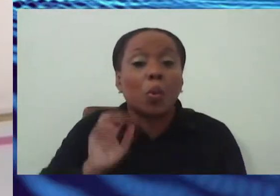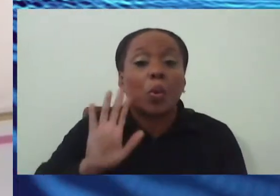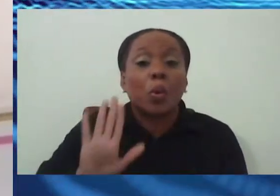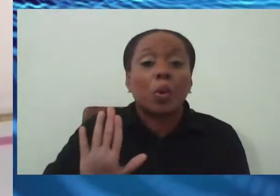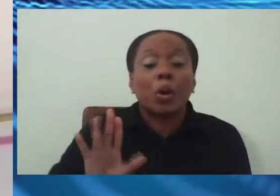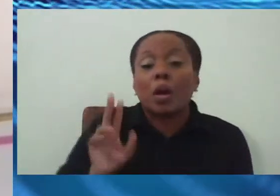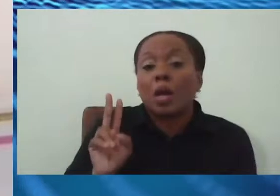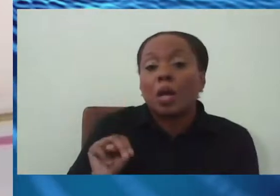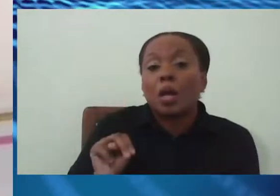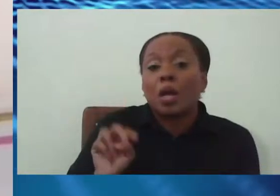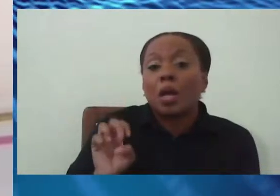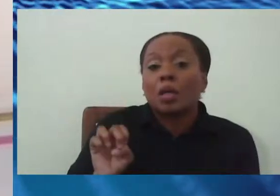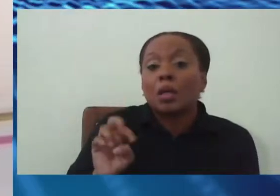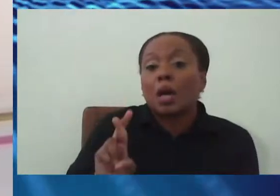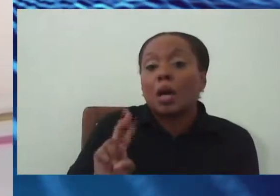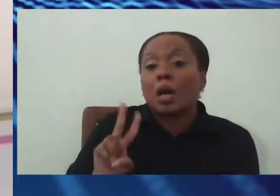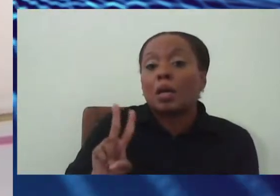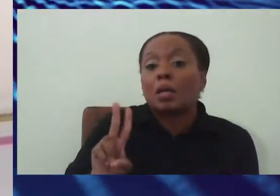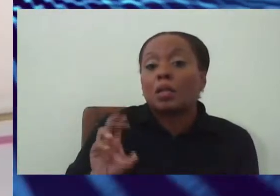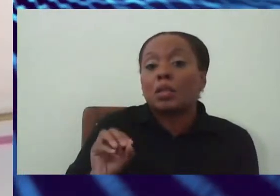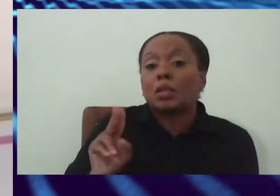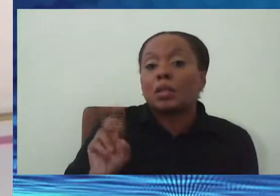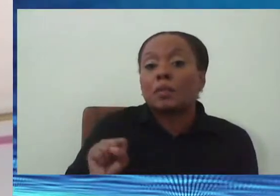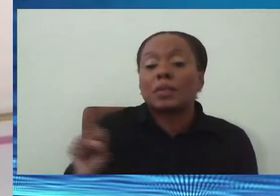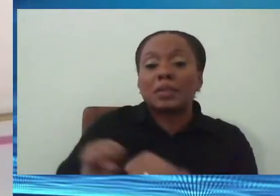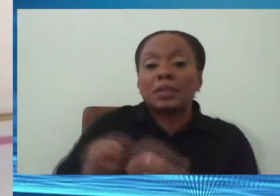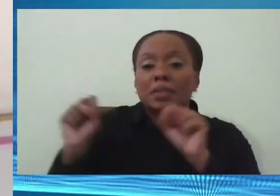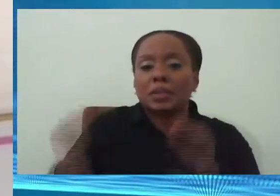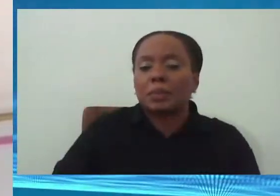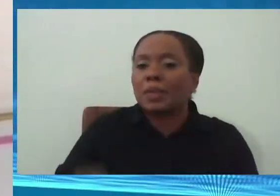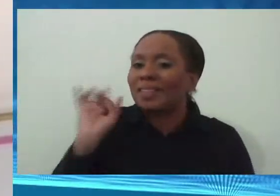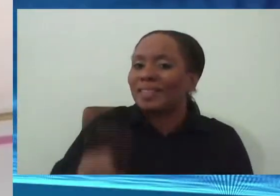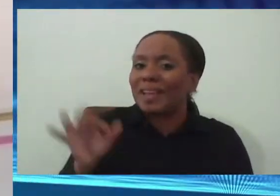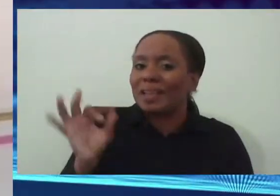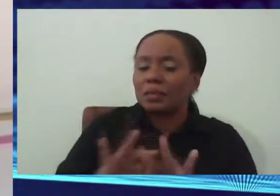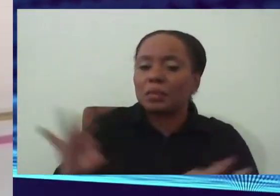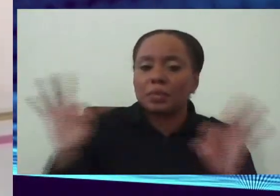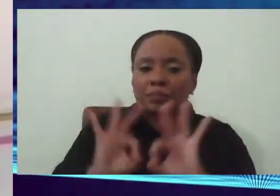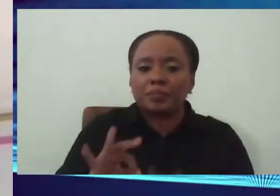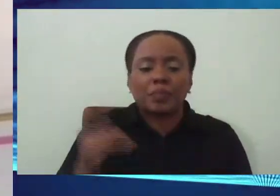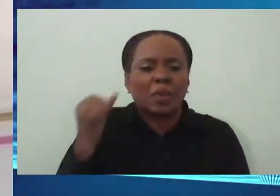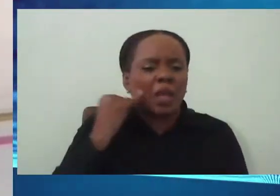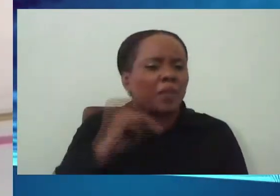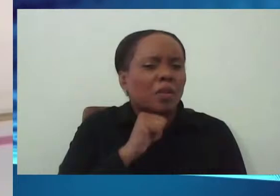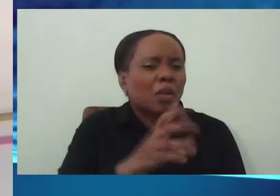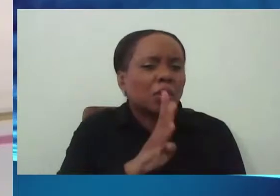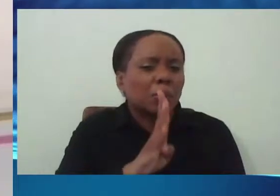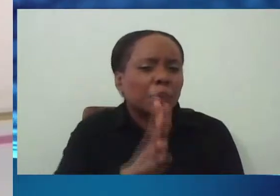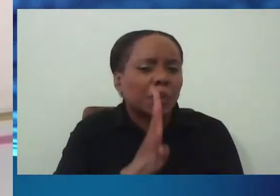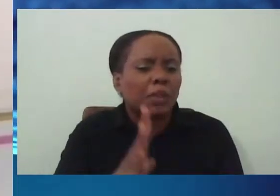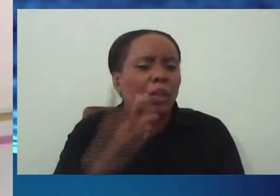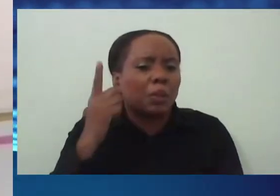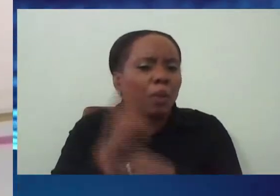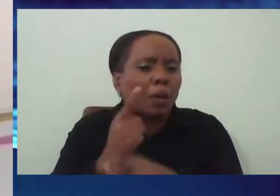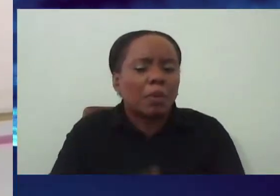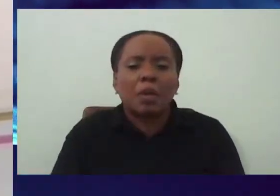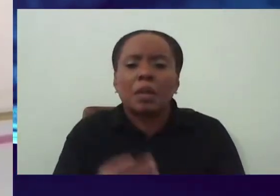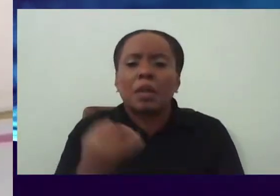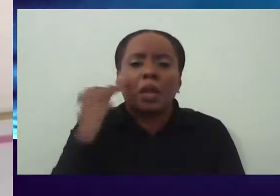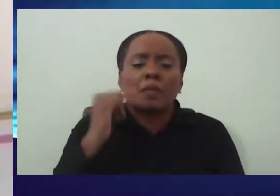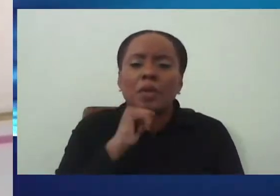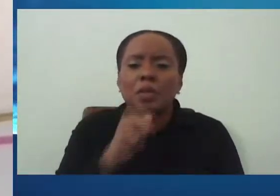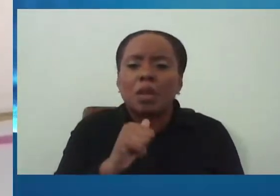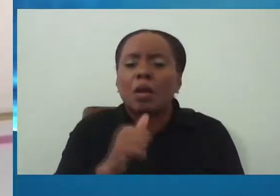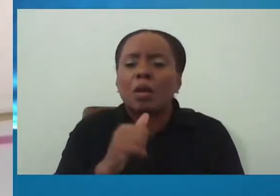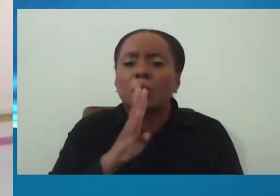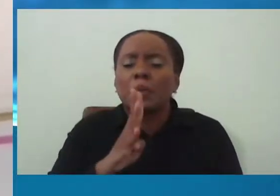of priority. Because anytime you are noticing that you're not speaking properly, or you're not speaking clearly, or your tongue feels